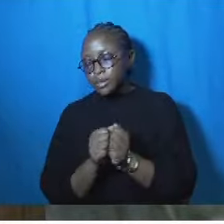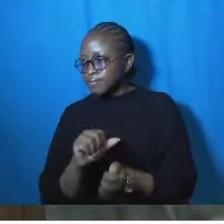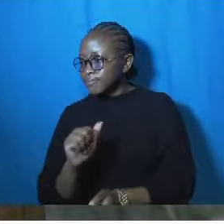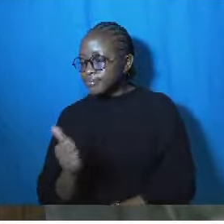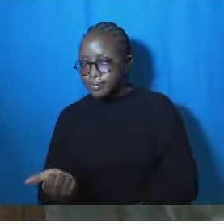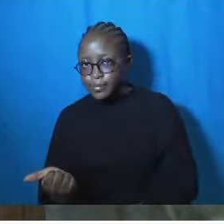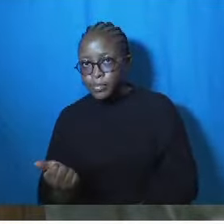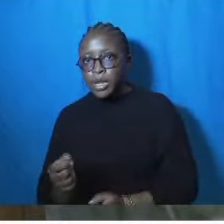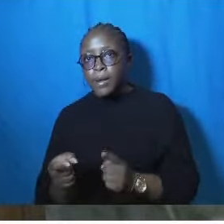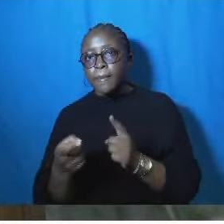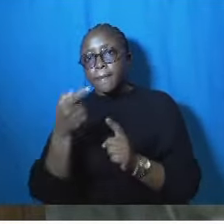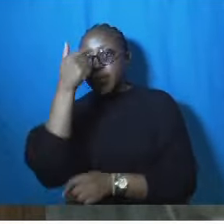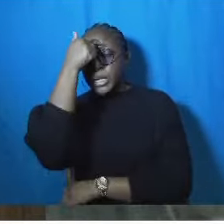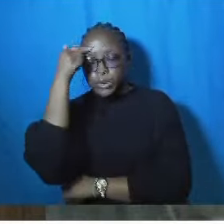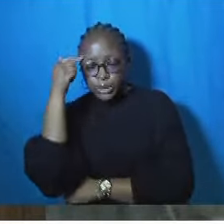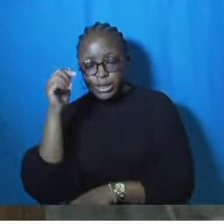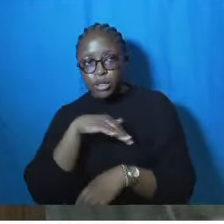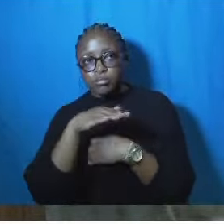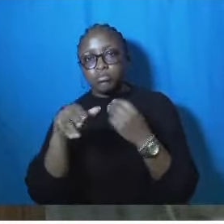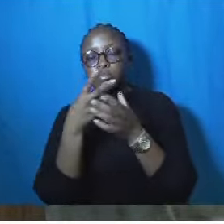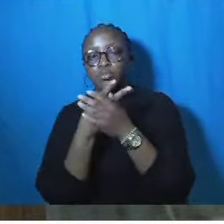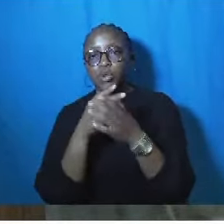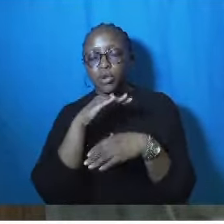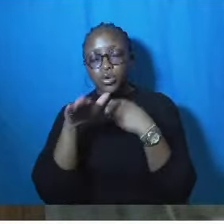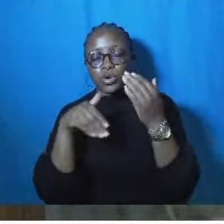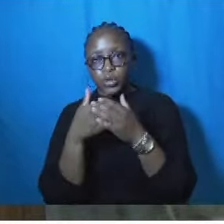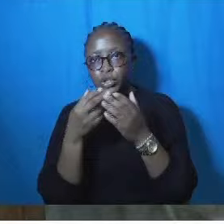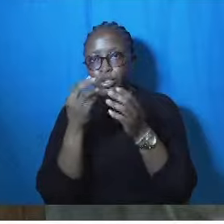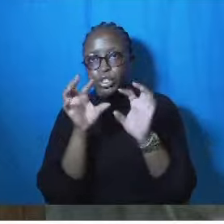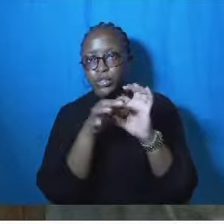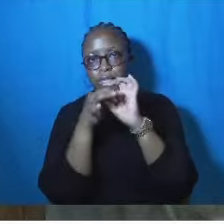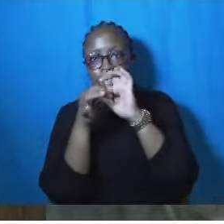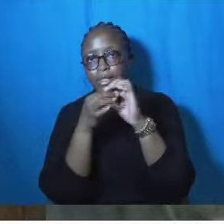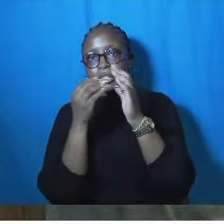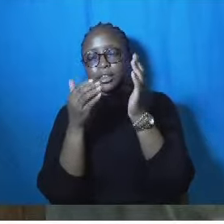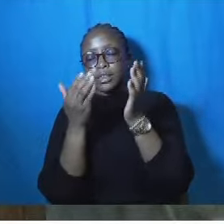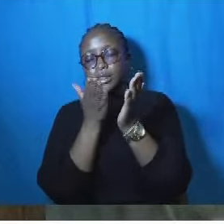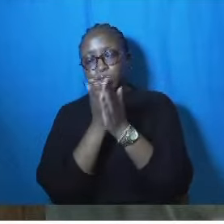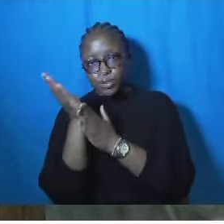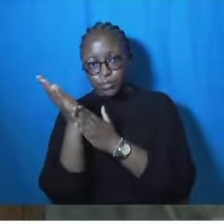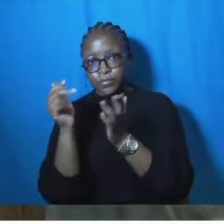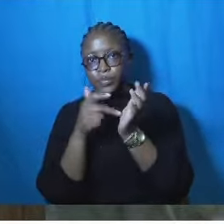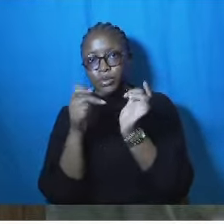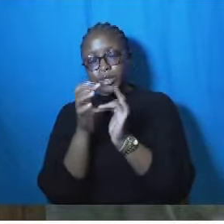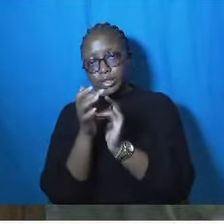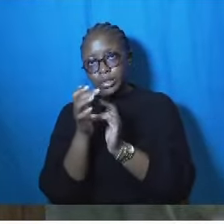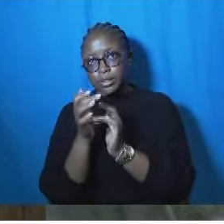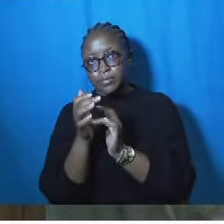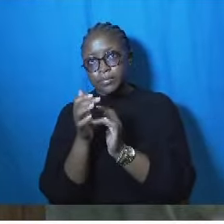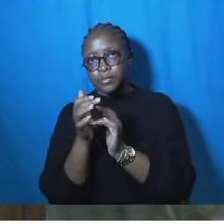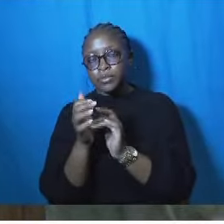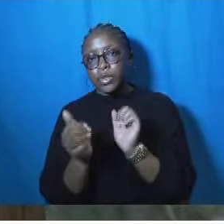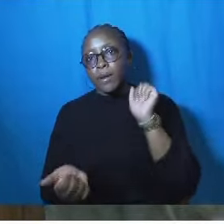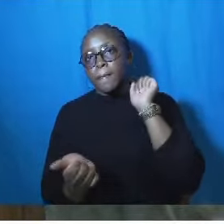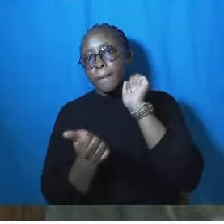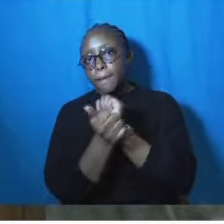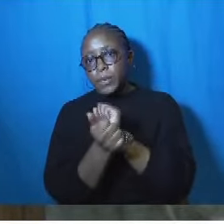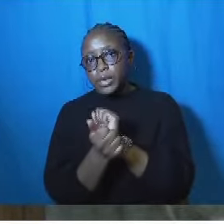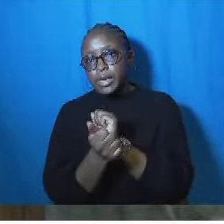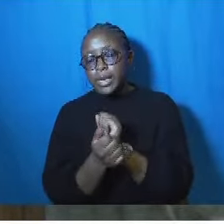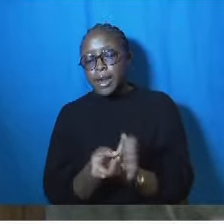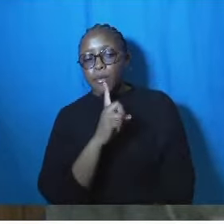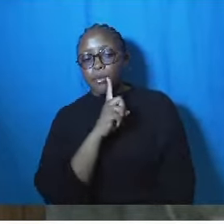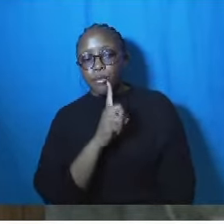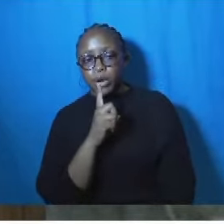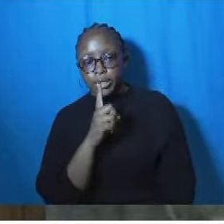So Paul is deliberate and purposeful to pick scripture from those portions